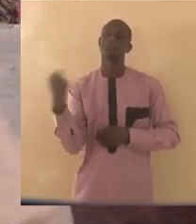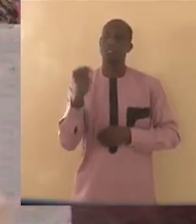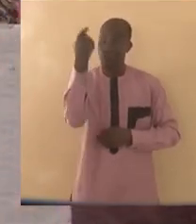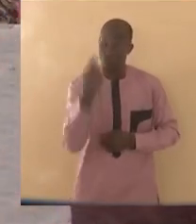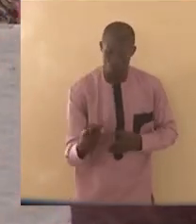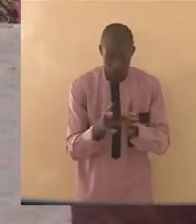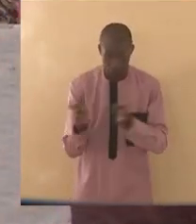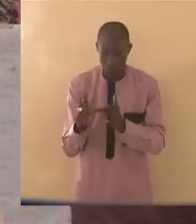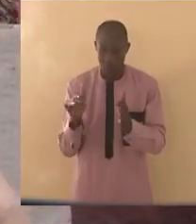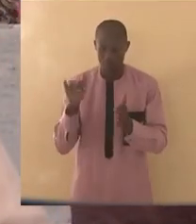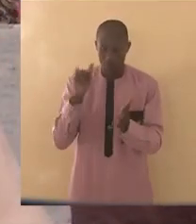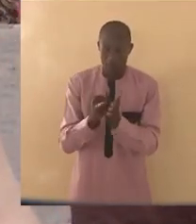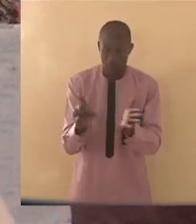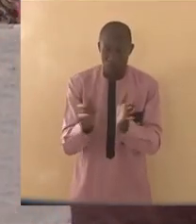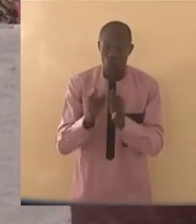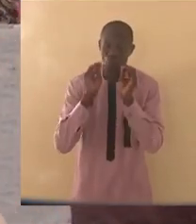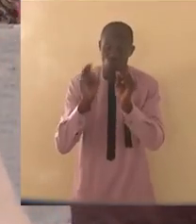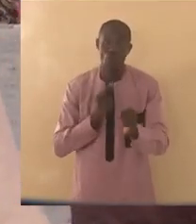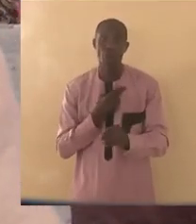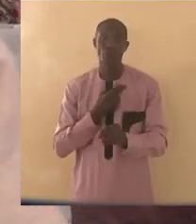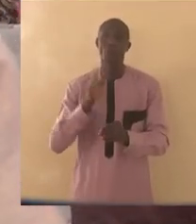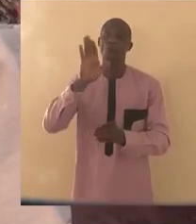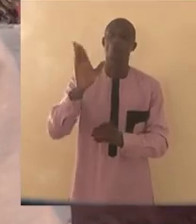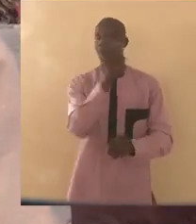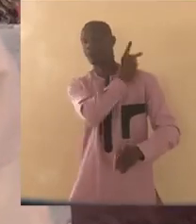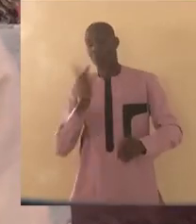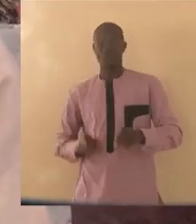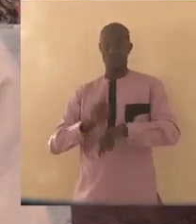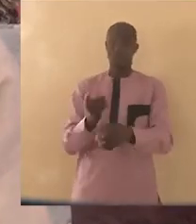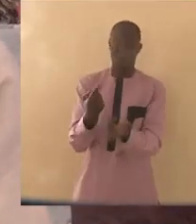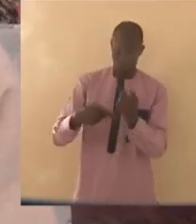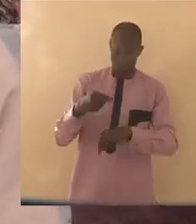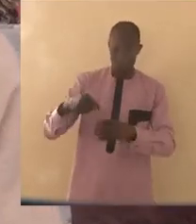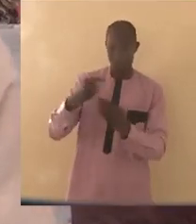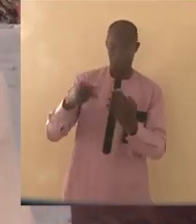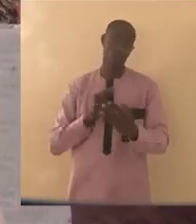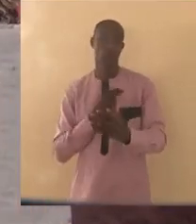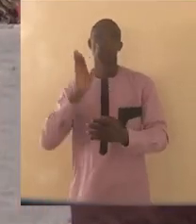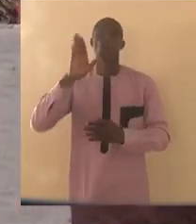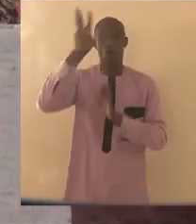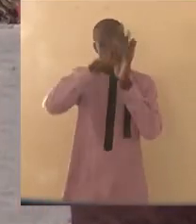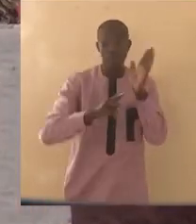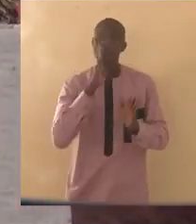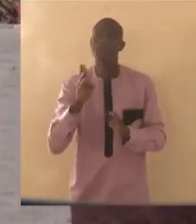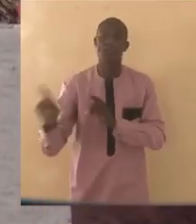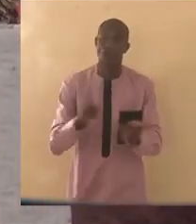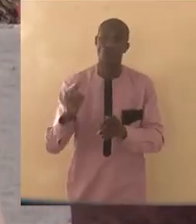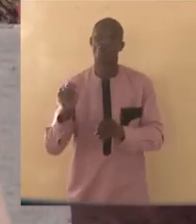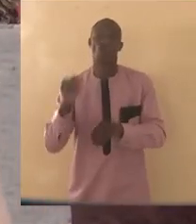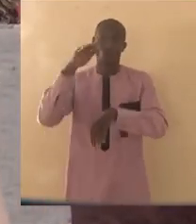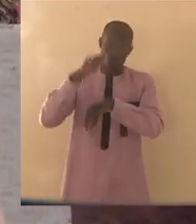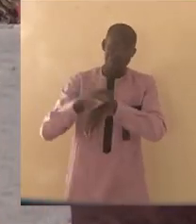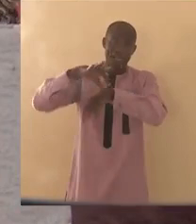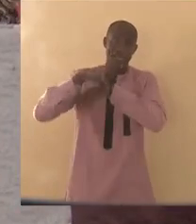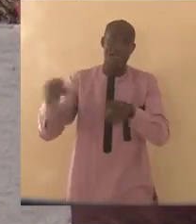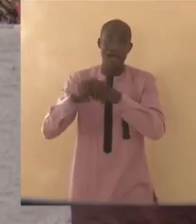The only prayer that Jesus Christ taught us is our Father, and he says, your kingdom come among us, your will be done on earth as